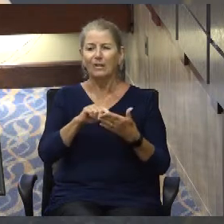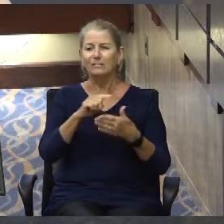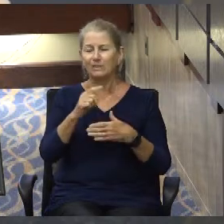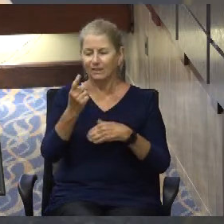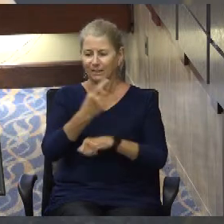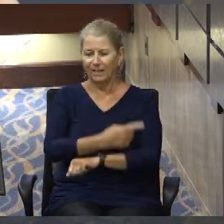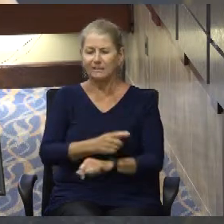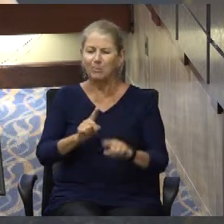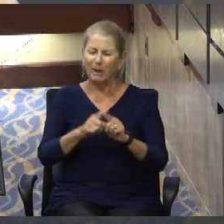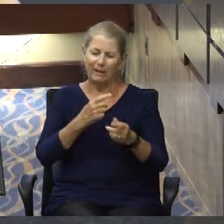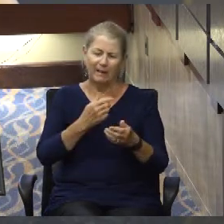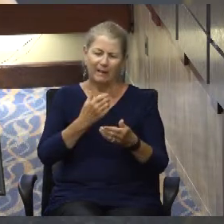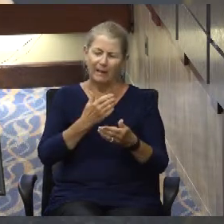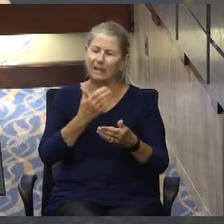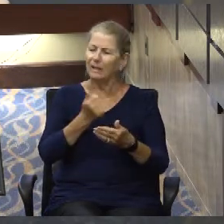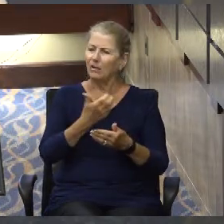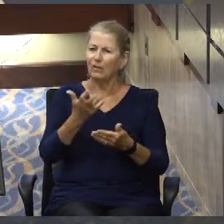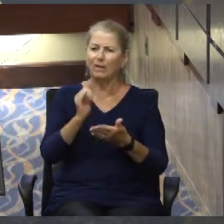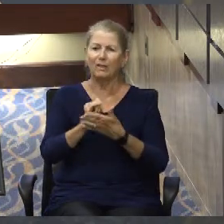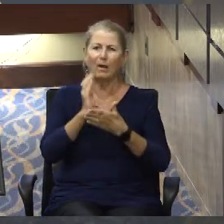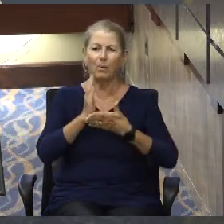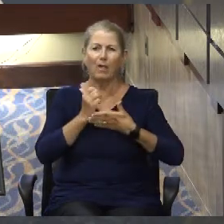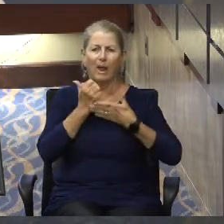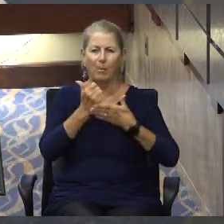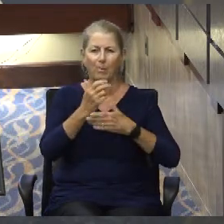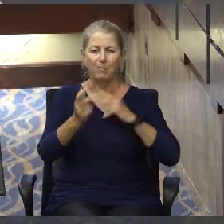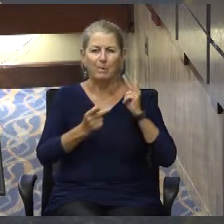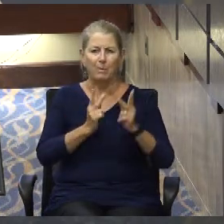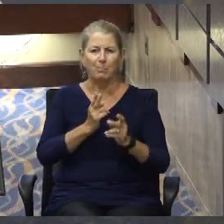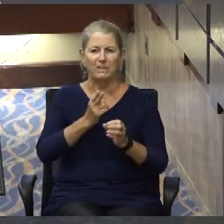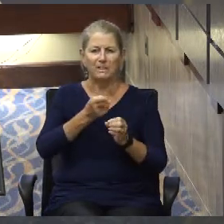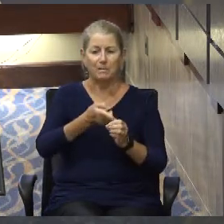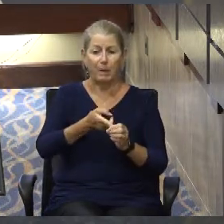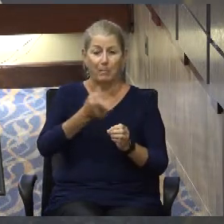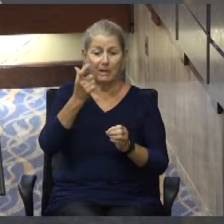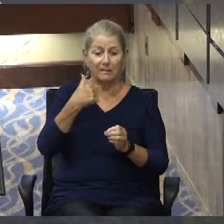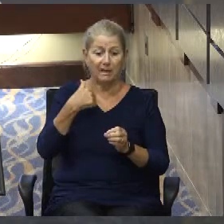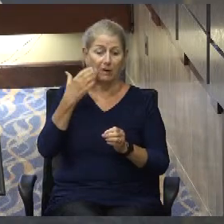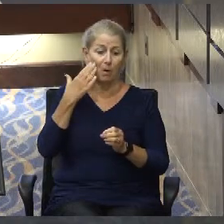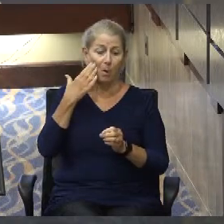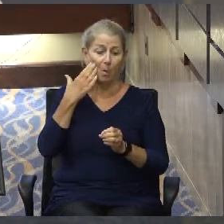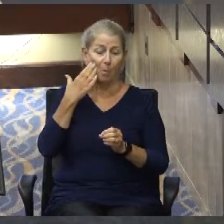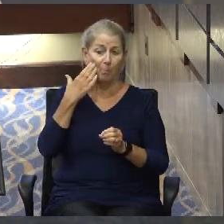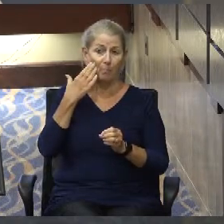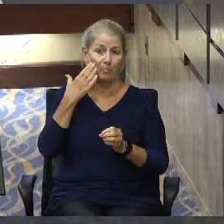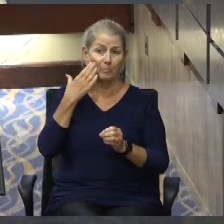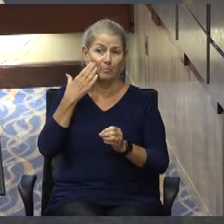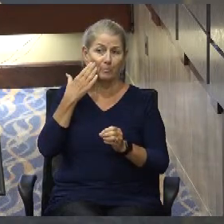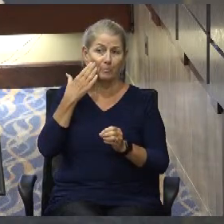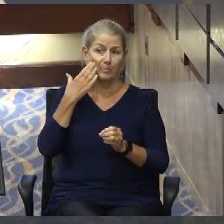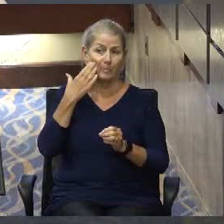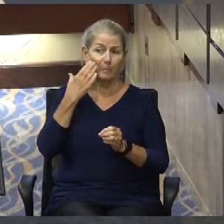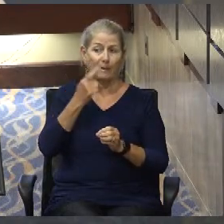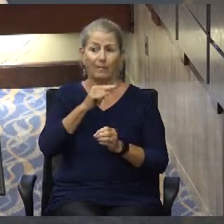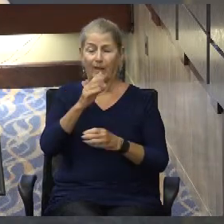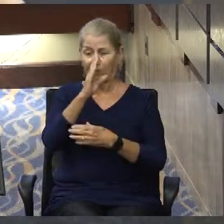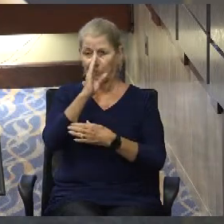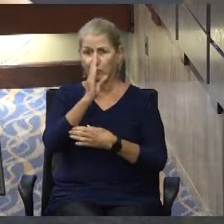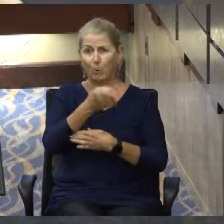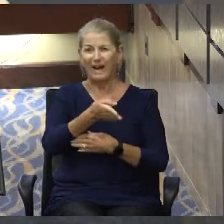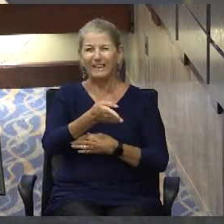participate in this kind of function, because I know that though they are